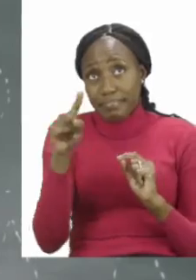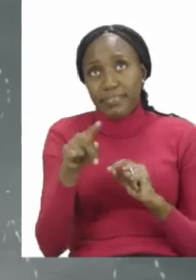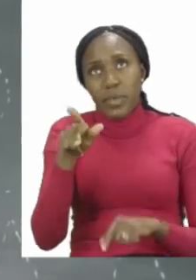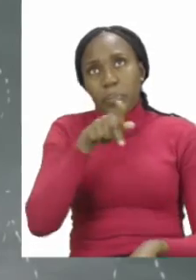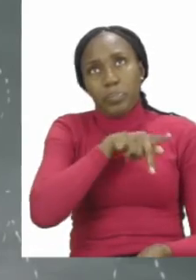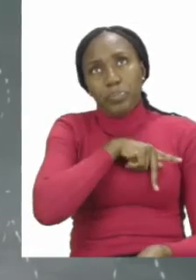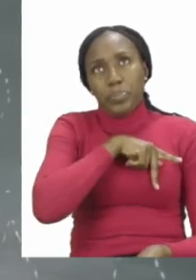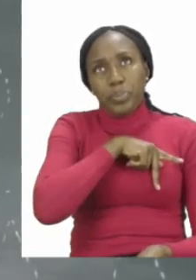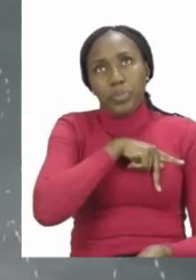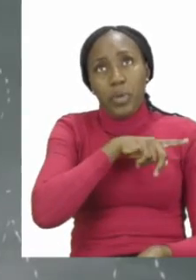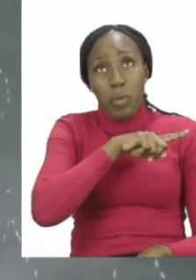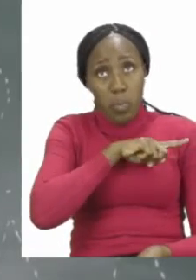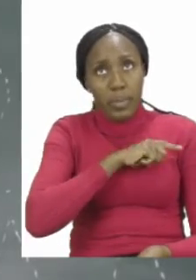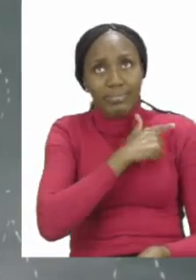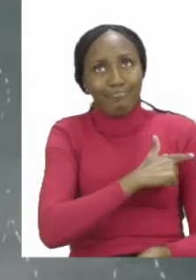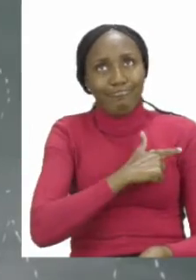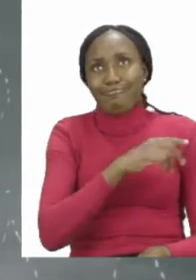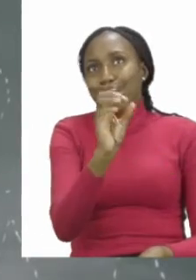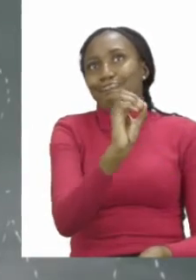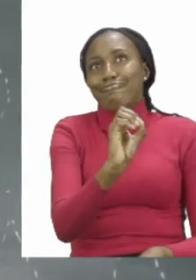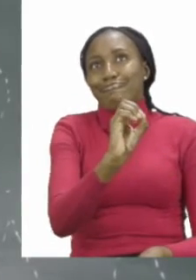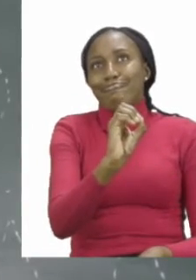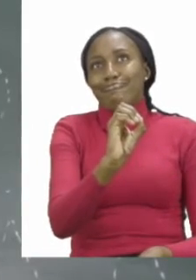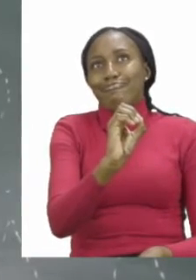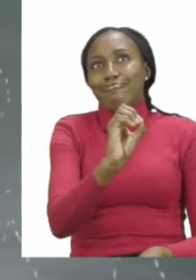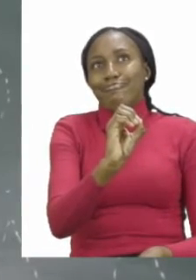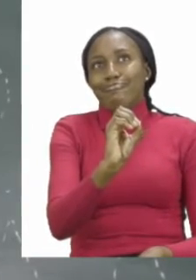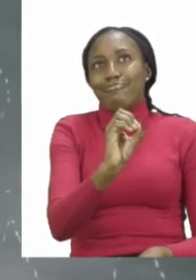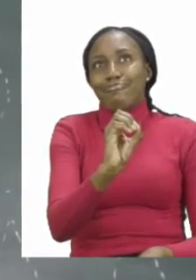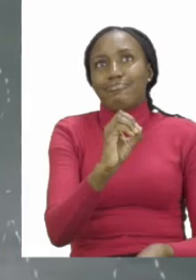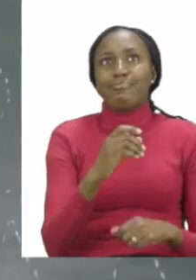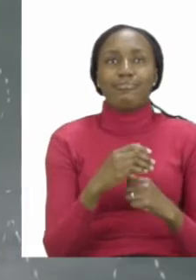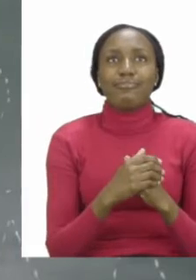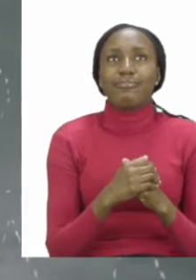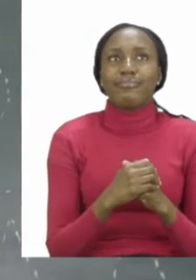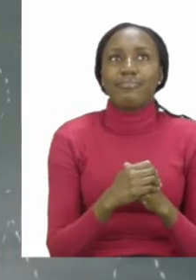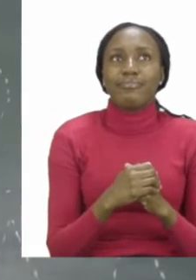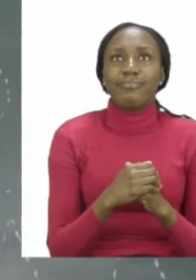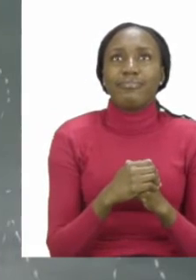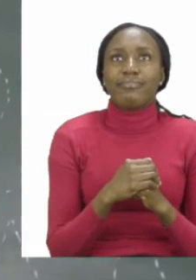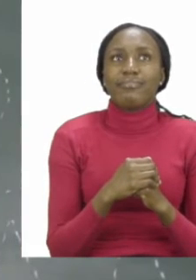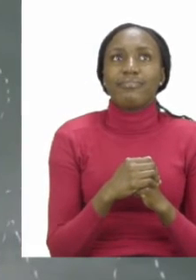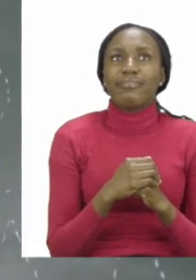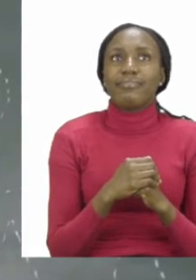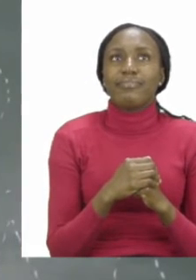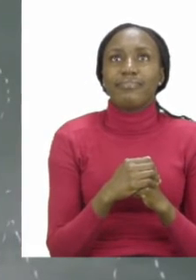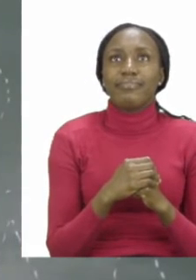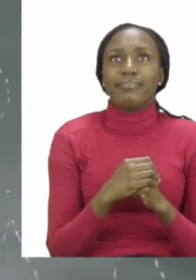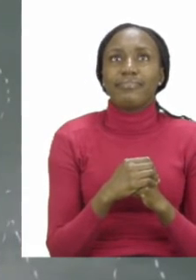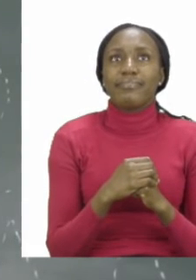and circle the toothbrush with your purple pencil